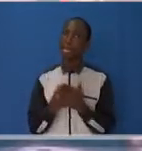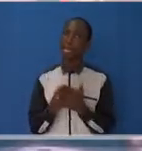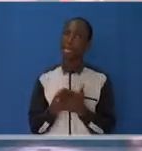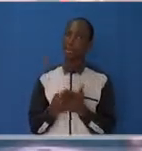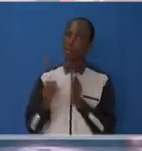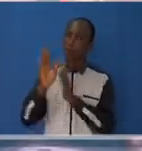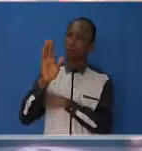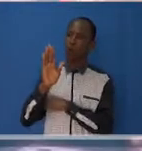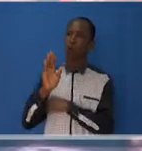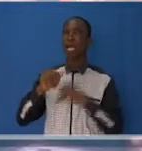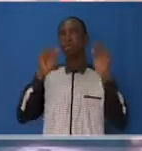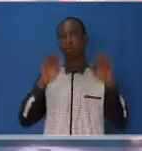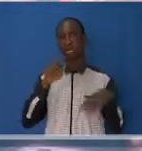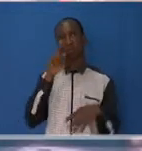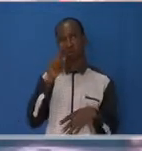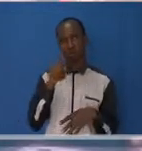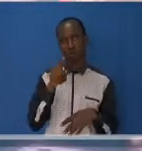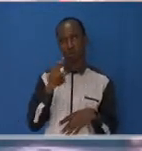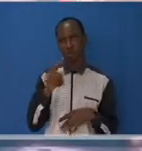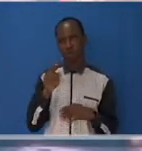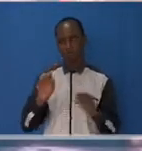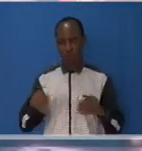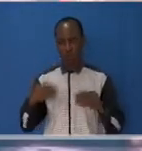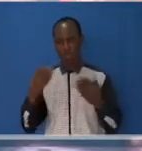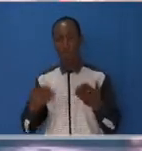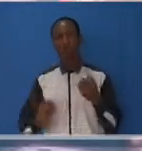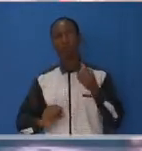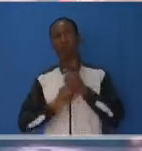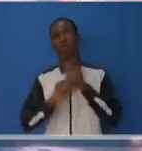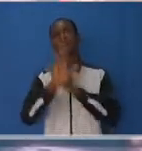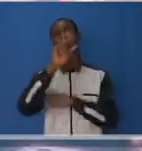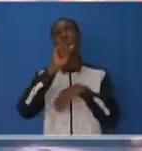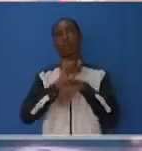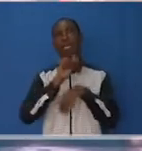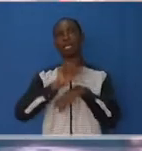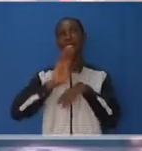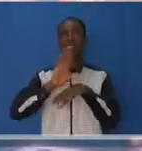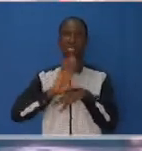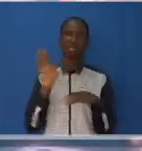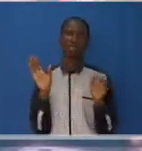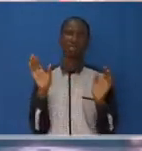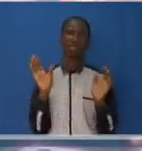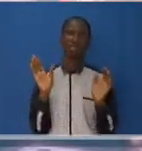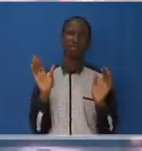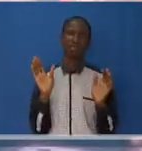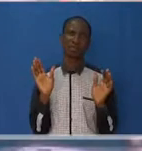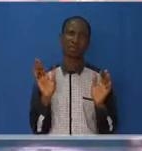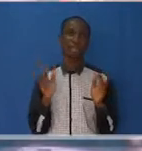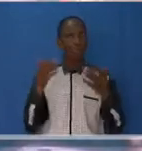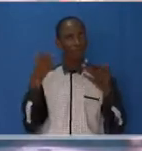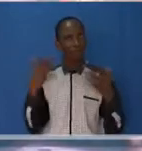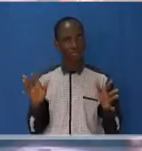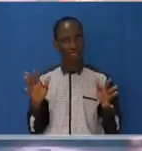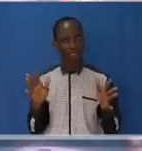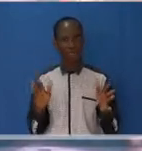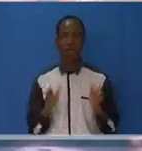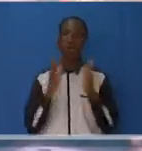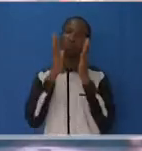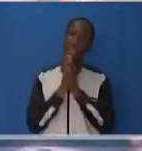wuyi na afei ye de aye yankopon adwuma wo na safo kronkron na afei ye hia ya